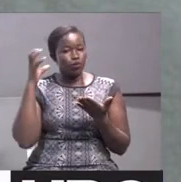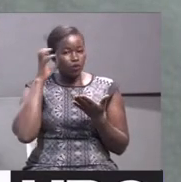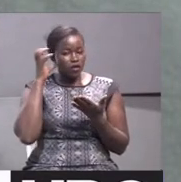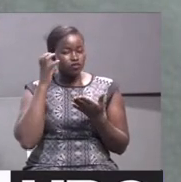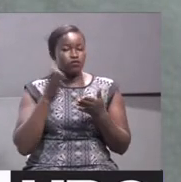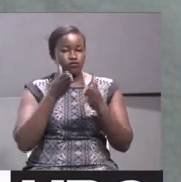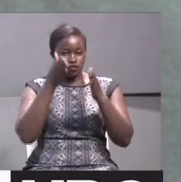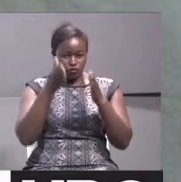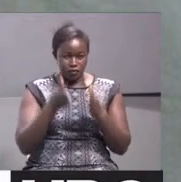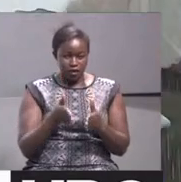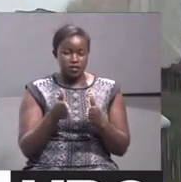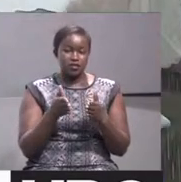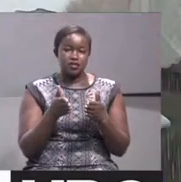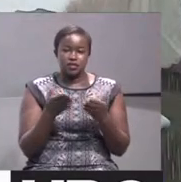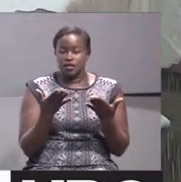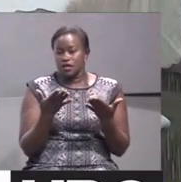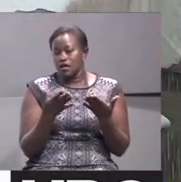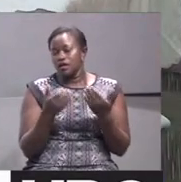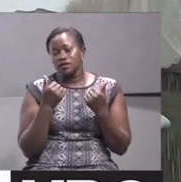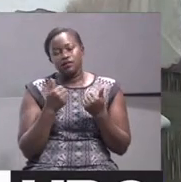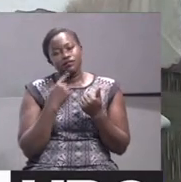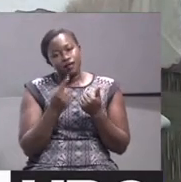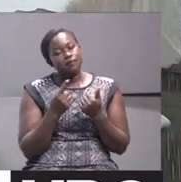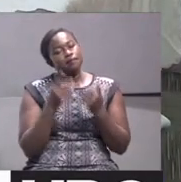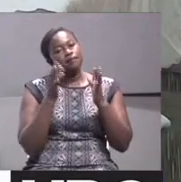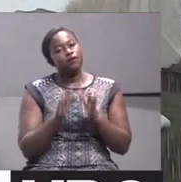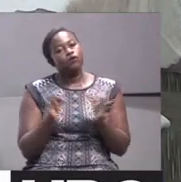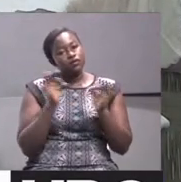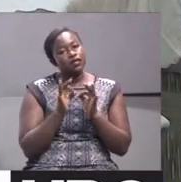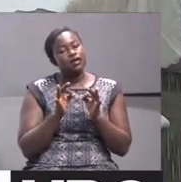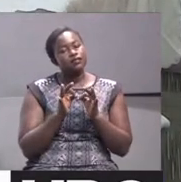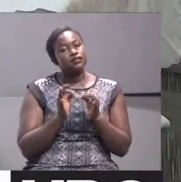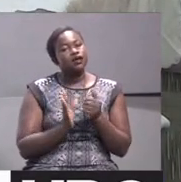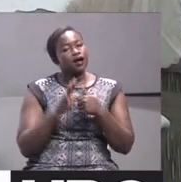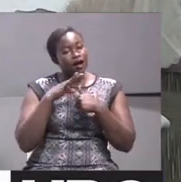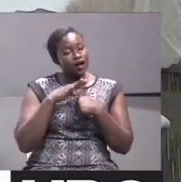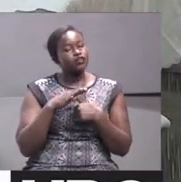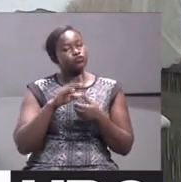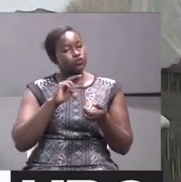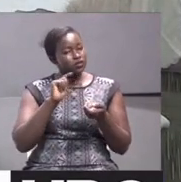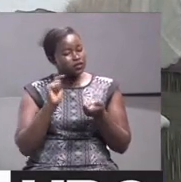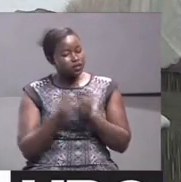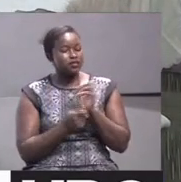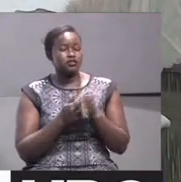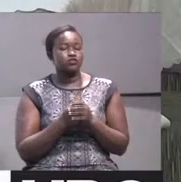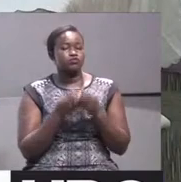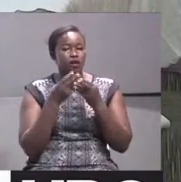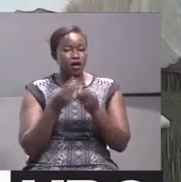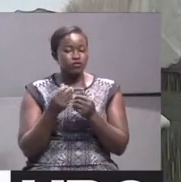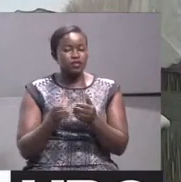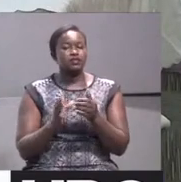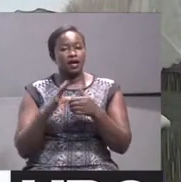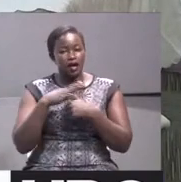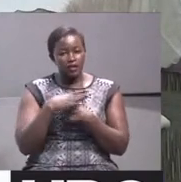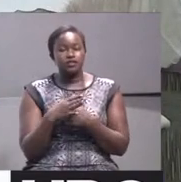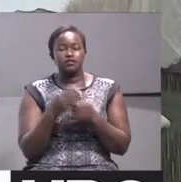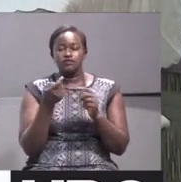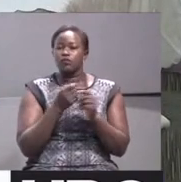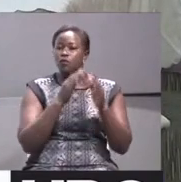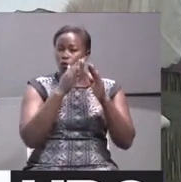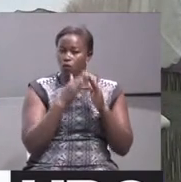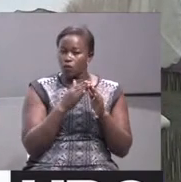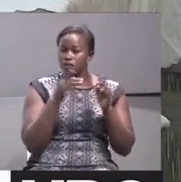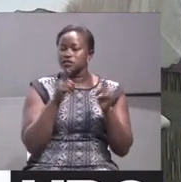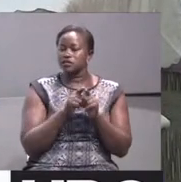Dr. Zaidi Sechito, emphasizes need for cultural reorientation to address the cultures in homes as well